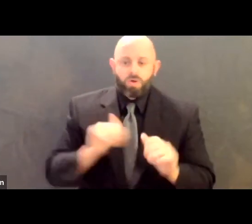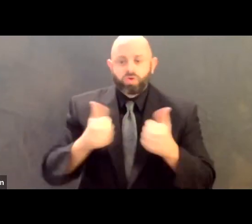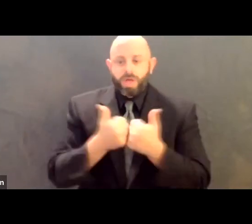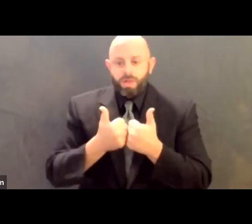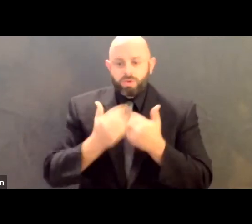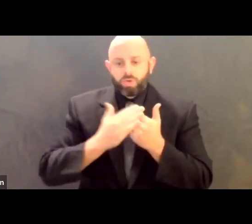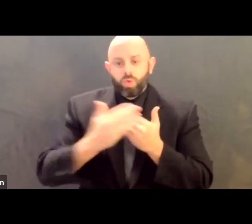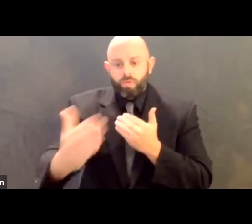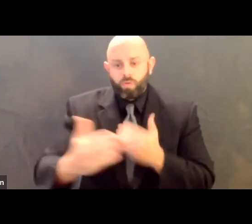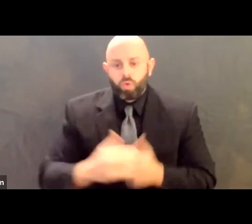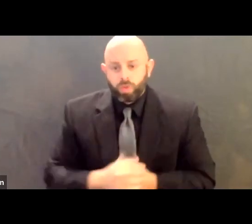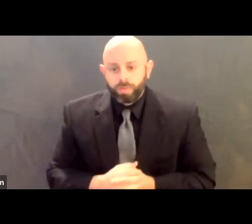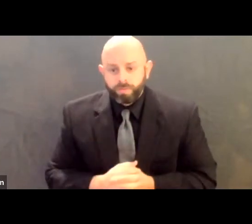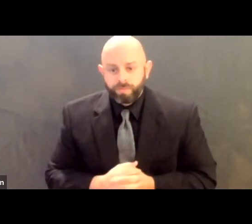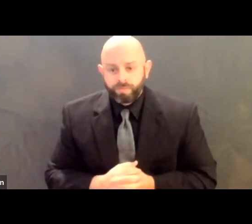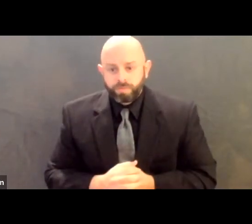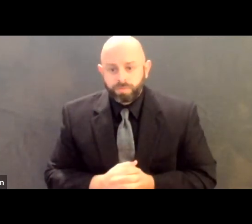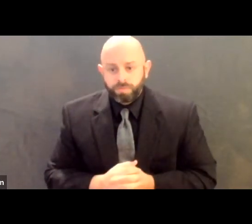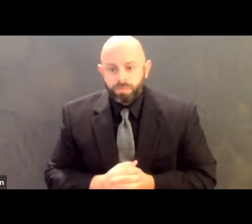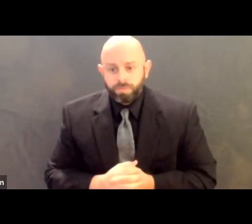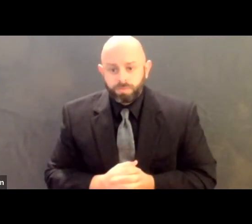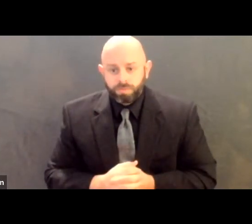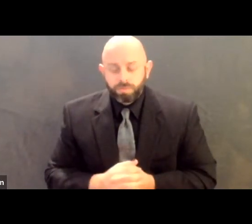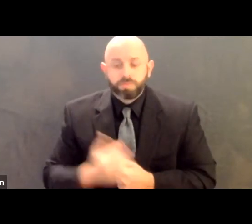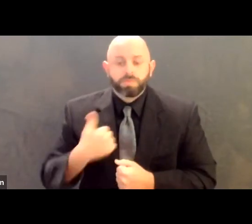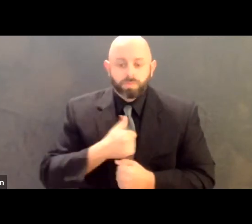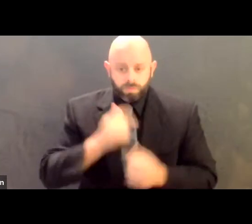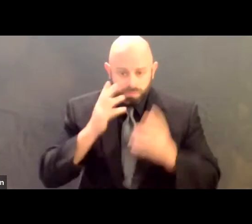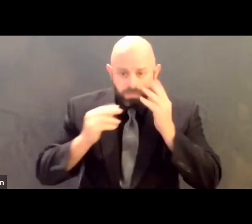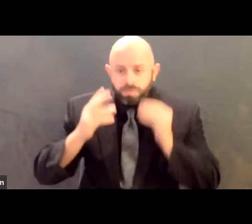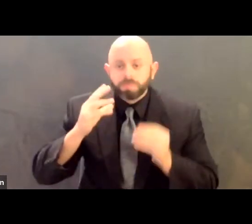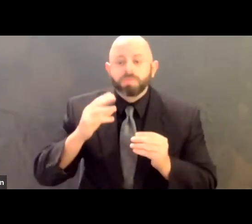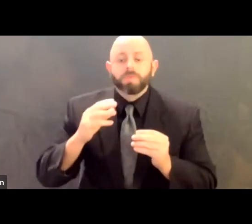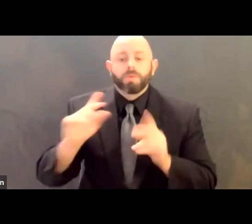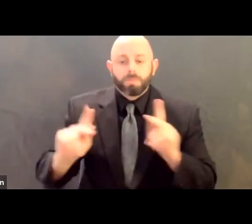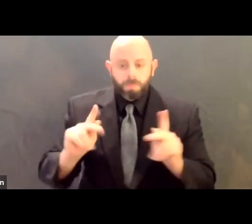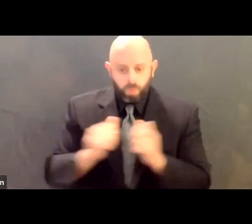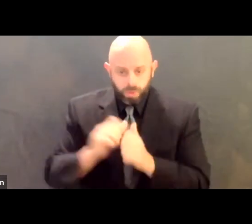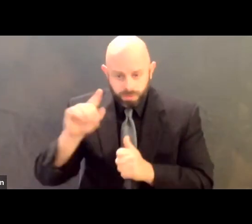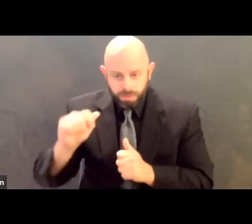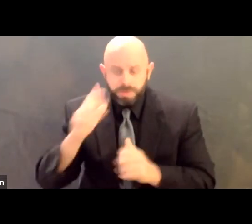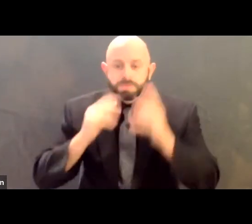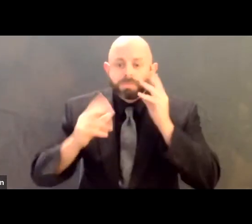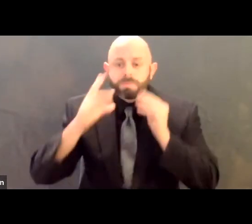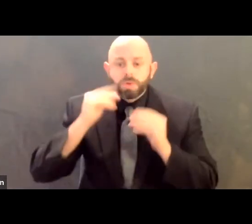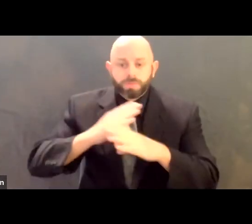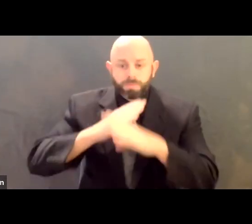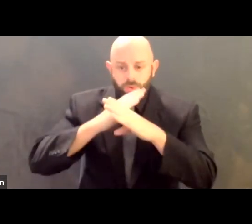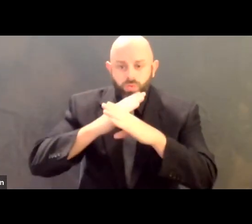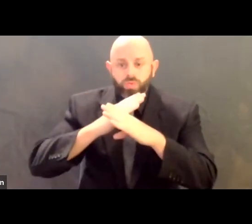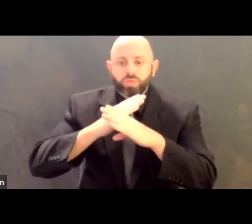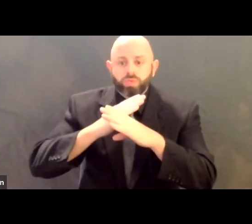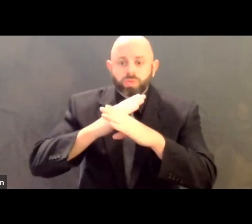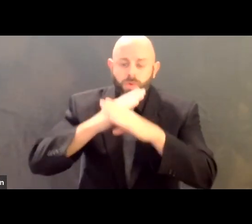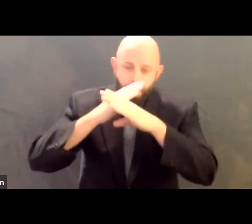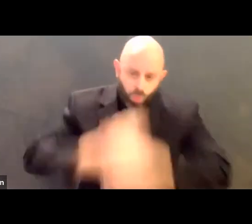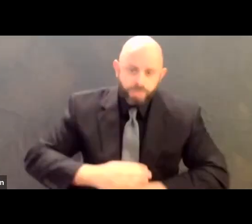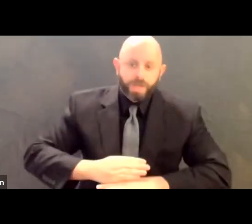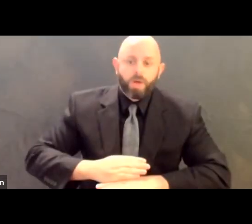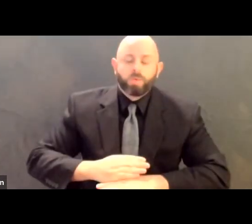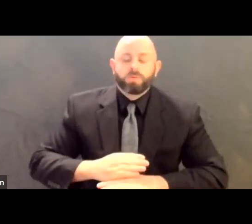And that is to really break down these barriers. That's why we did WIOA. That's why we made the changes to get young people